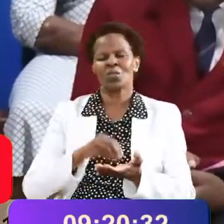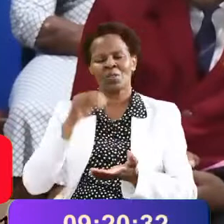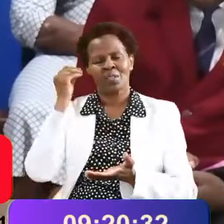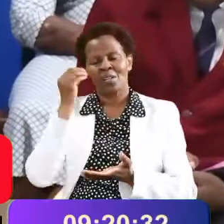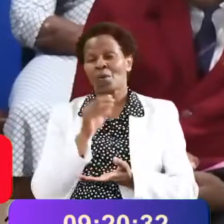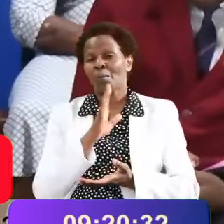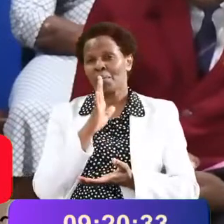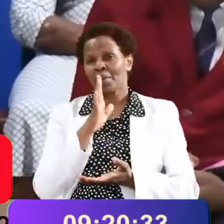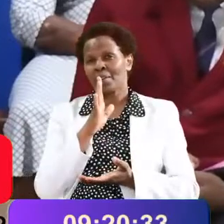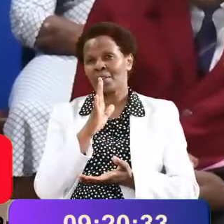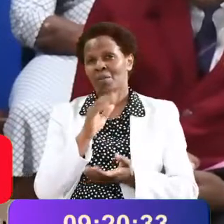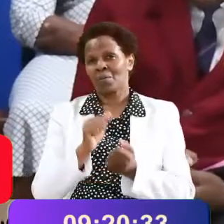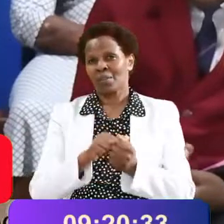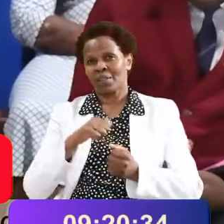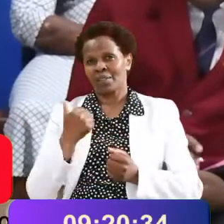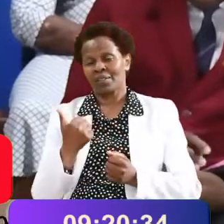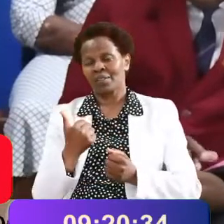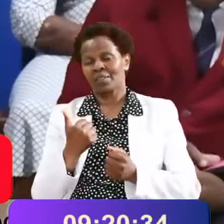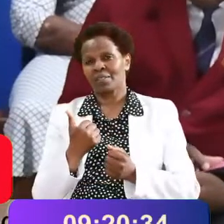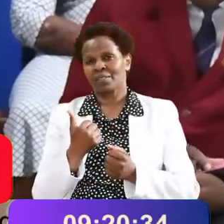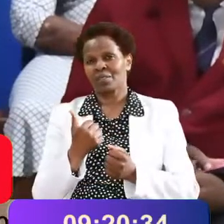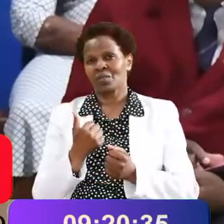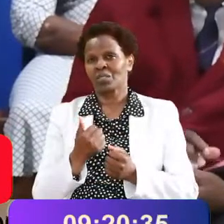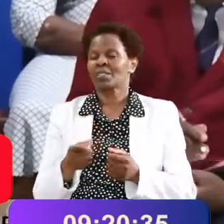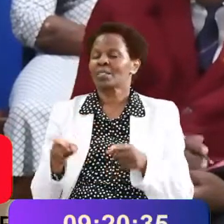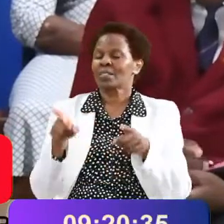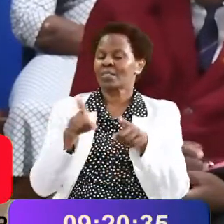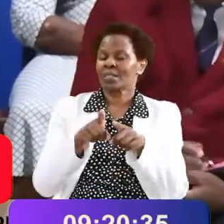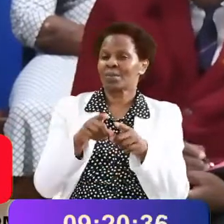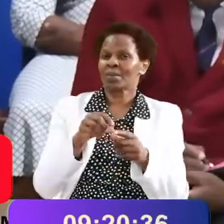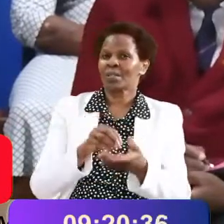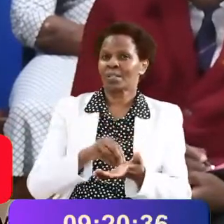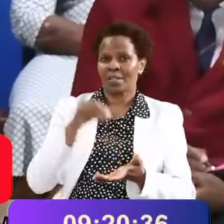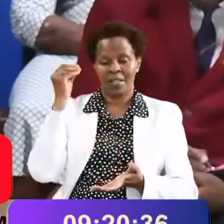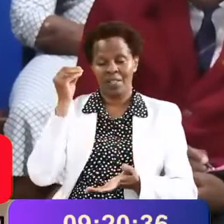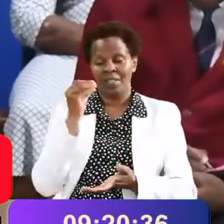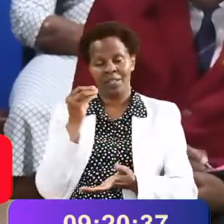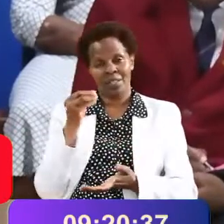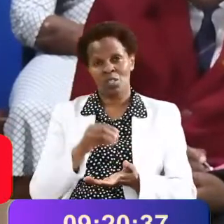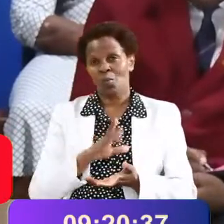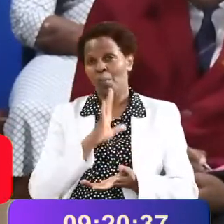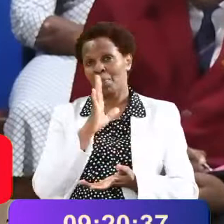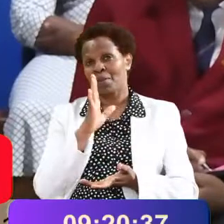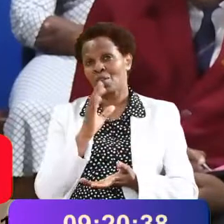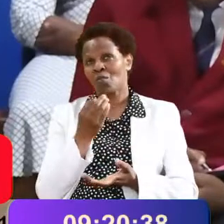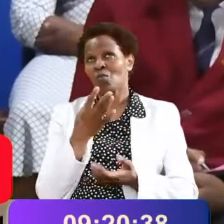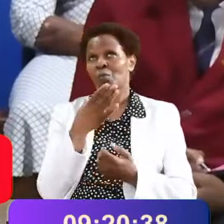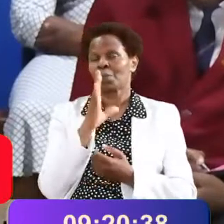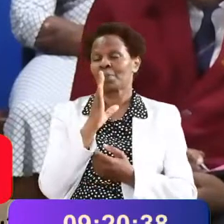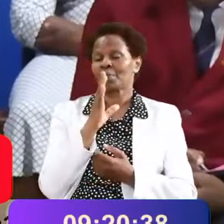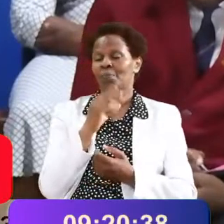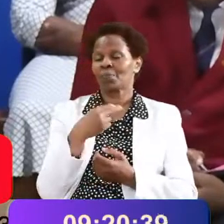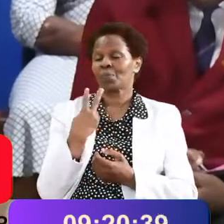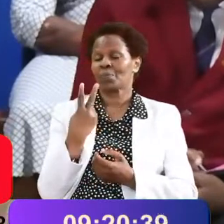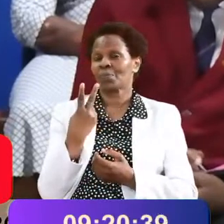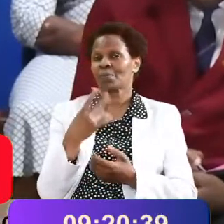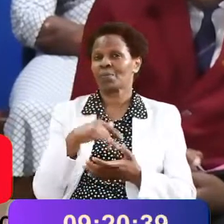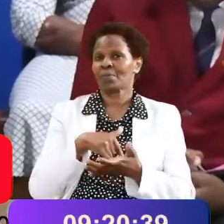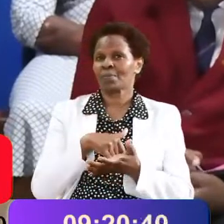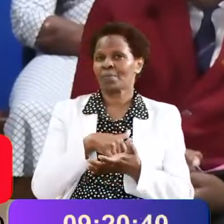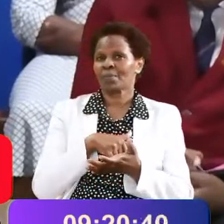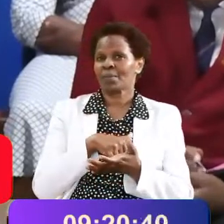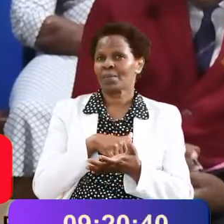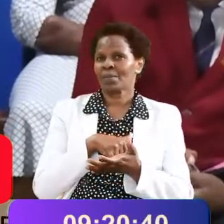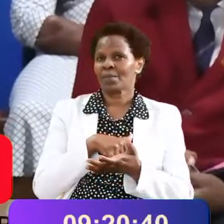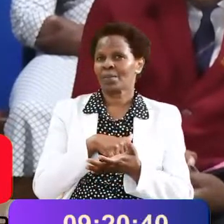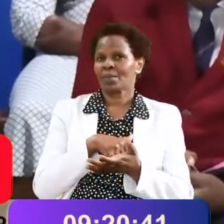other disciplines, we can also train ourselves to be godly. Number two is that we have already